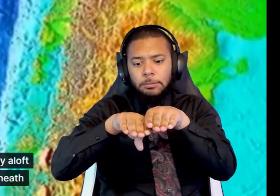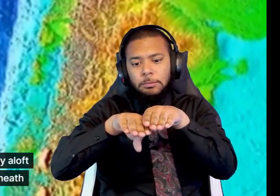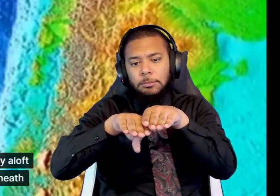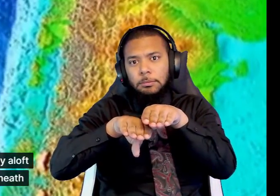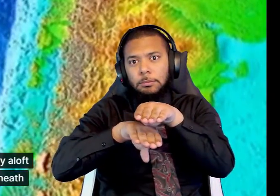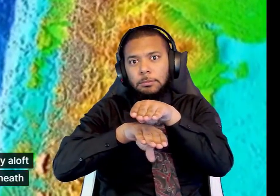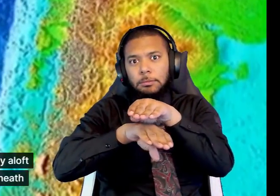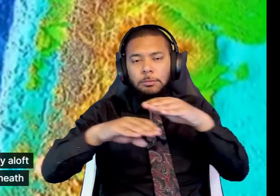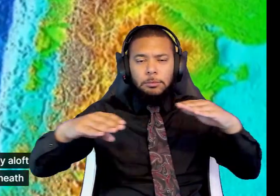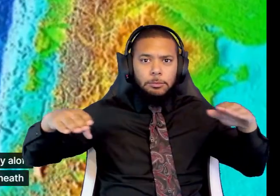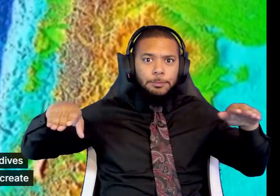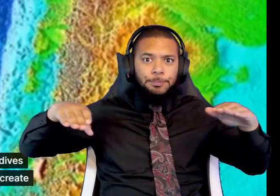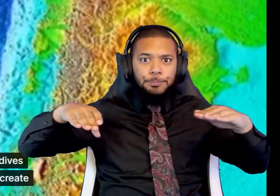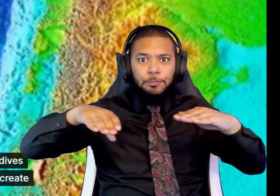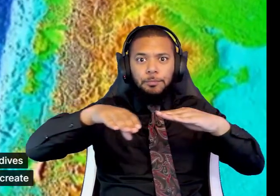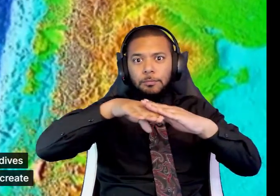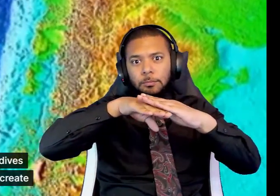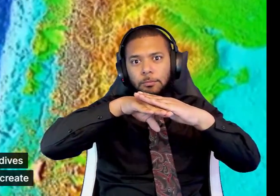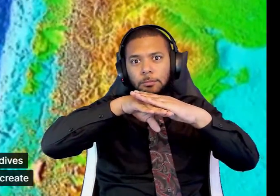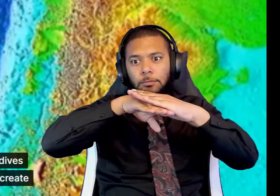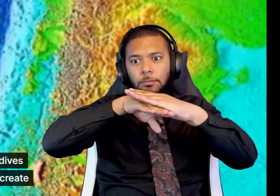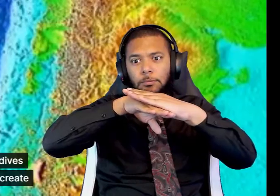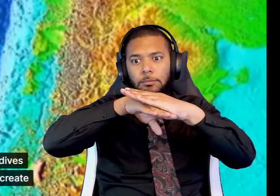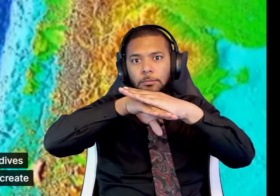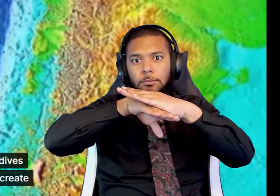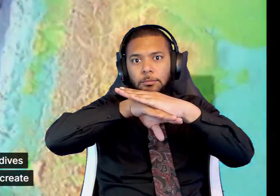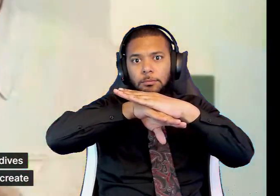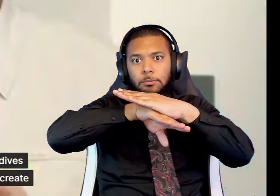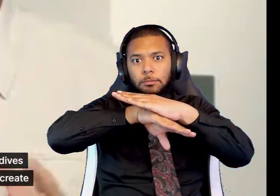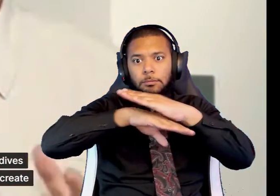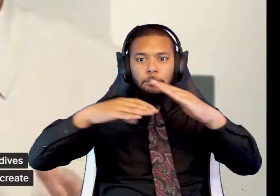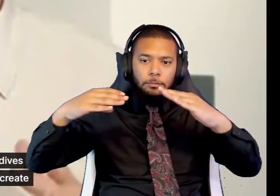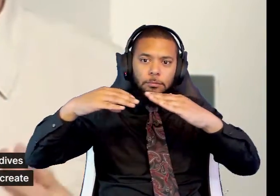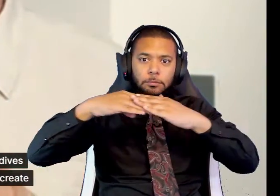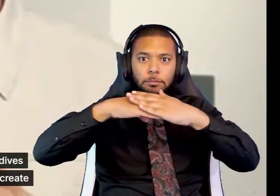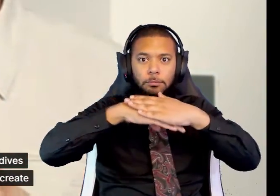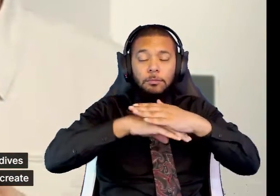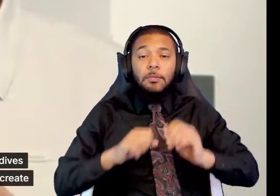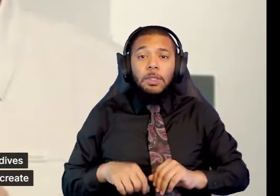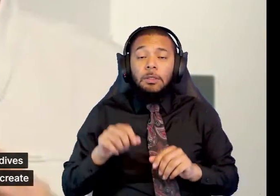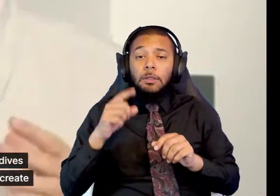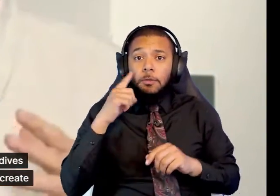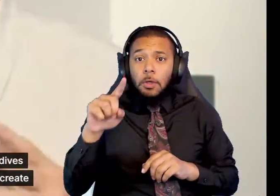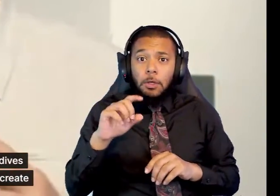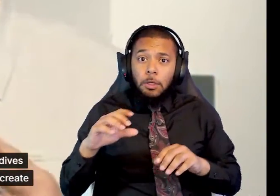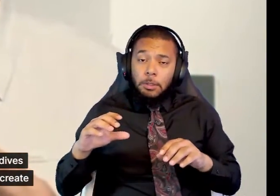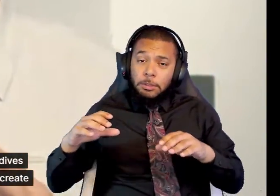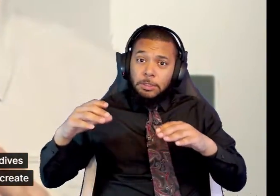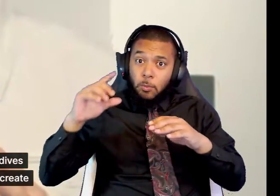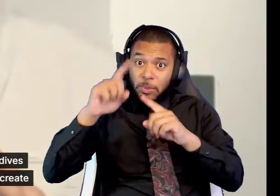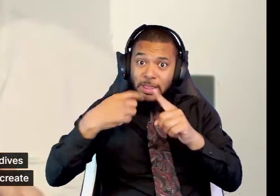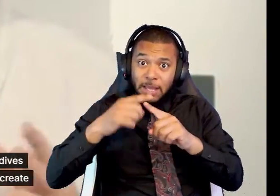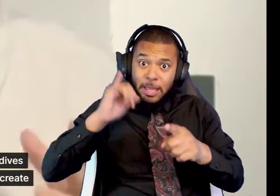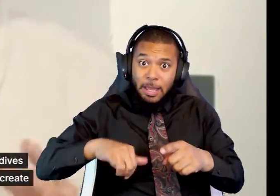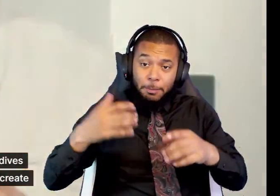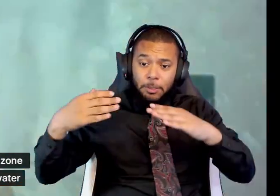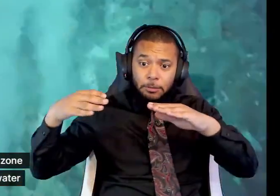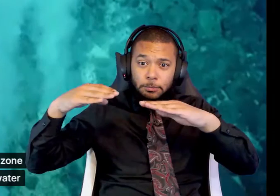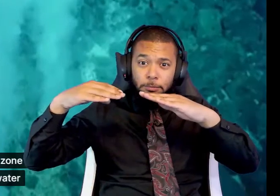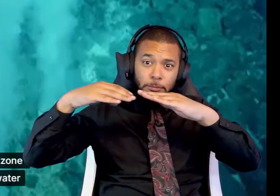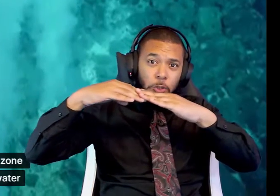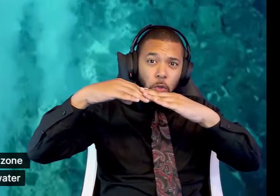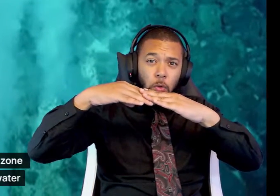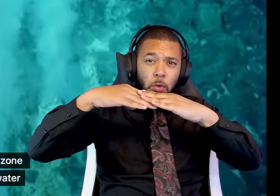the oceanic crust dives underneath the continent. When oceanic crust dives underneath continental crust, it does